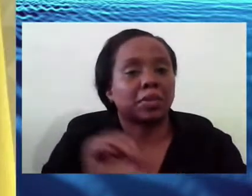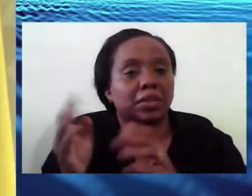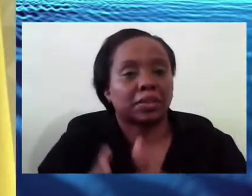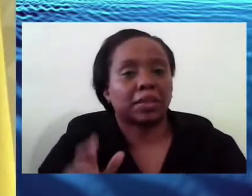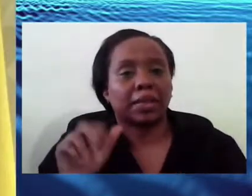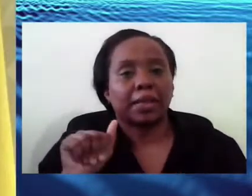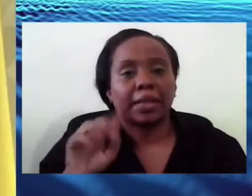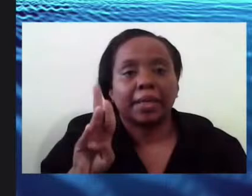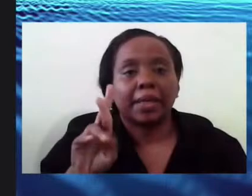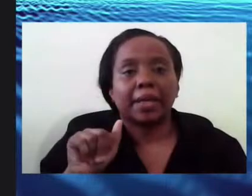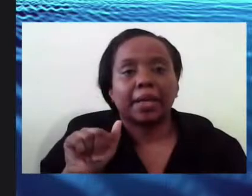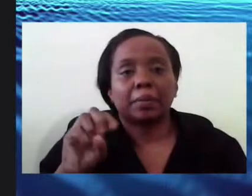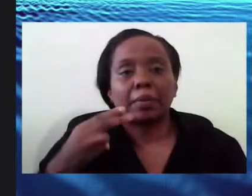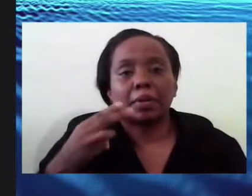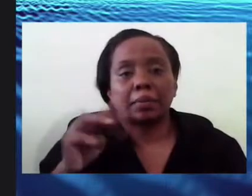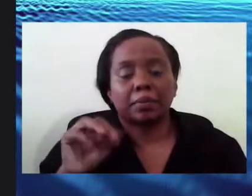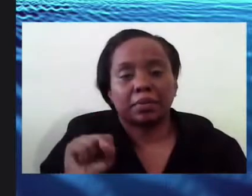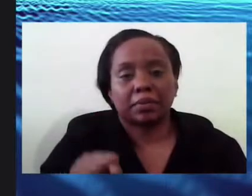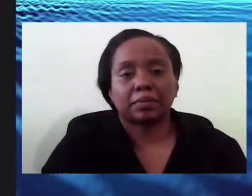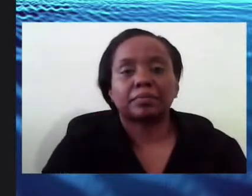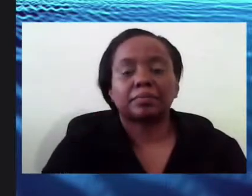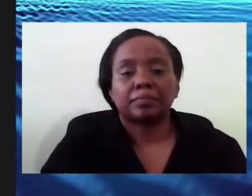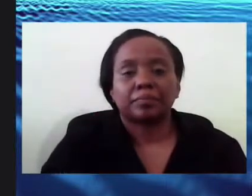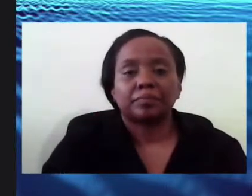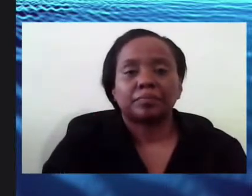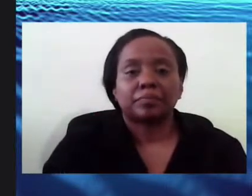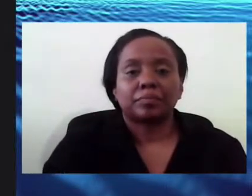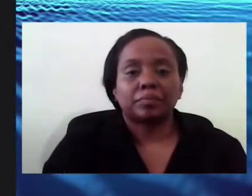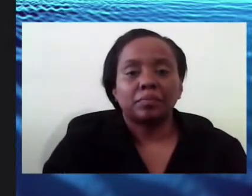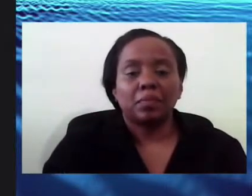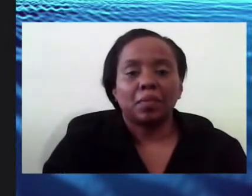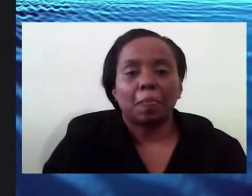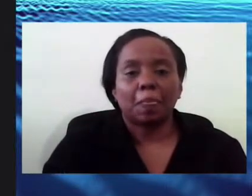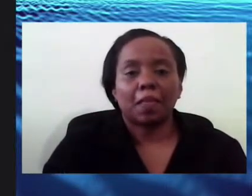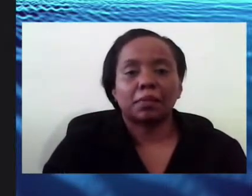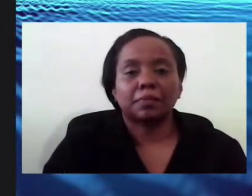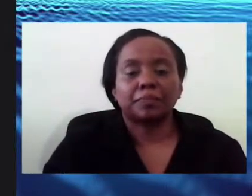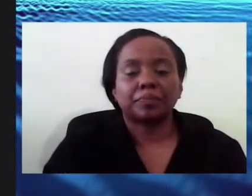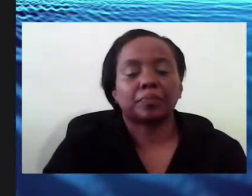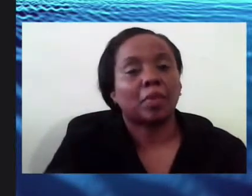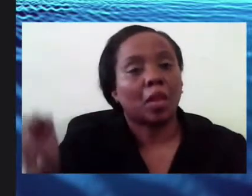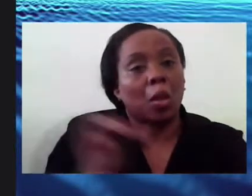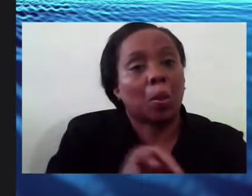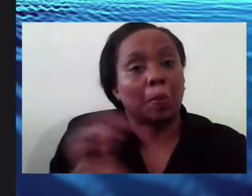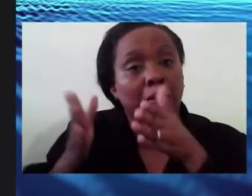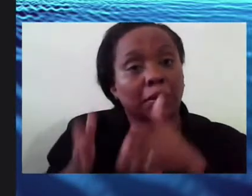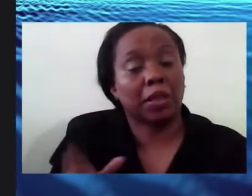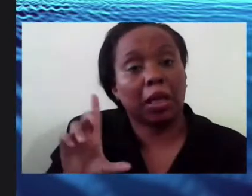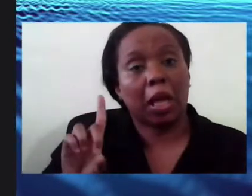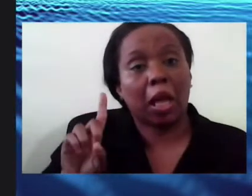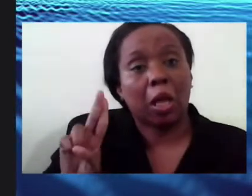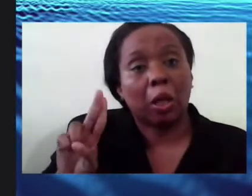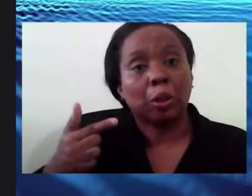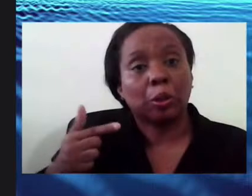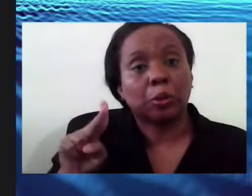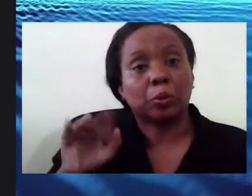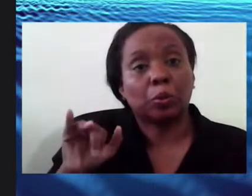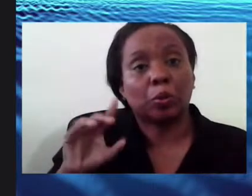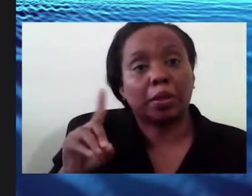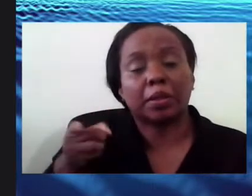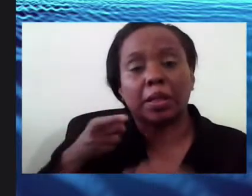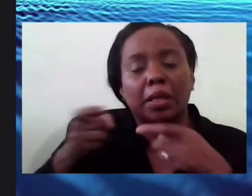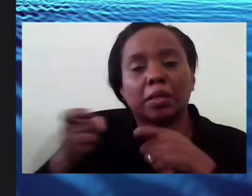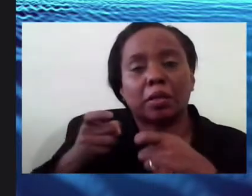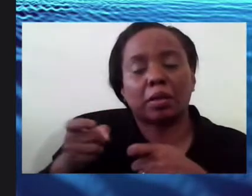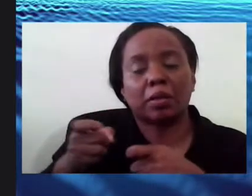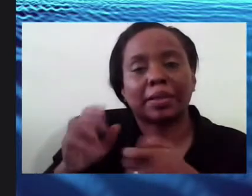that while Minister Duguid is in charge of the exercise dealing with the government buildings and the cleaning,